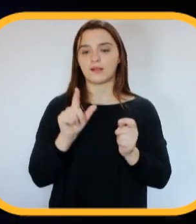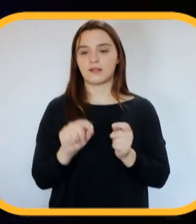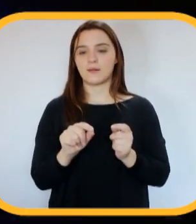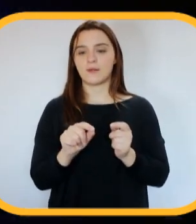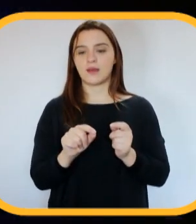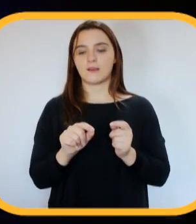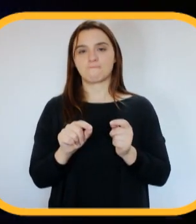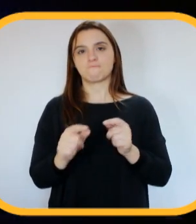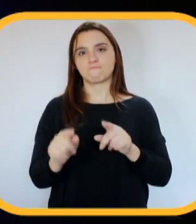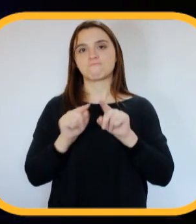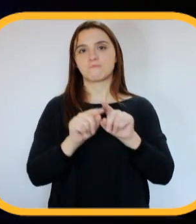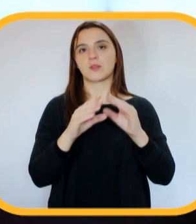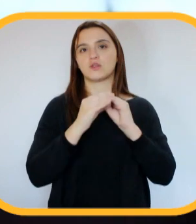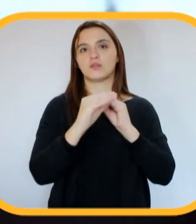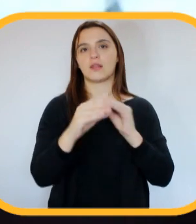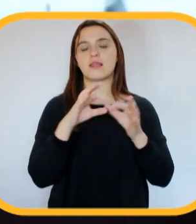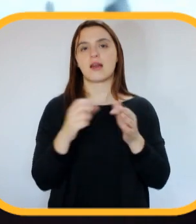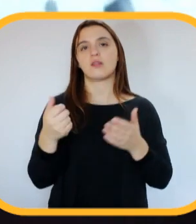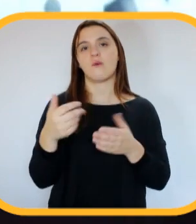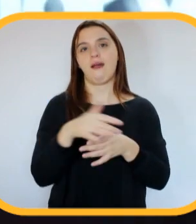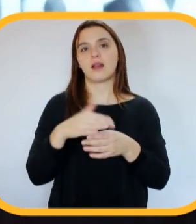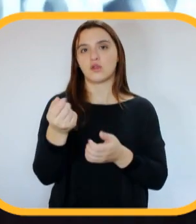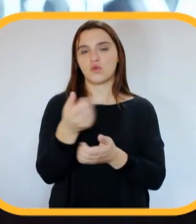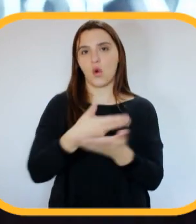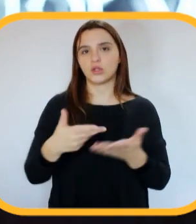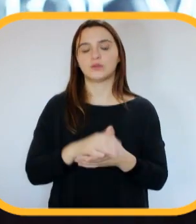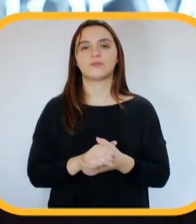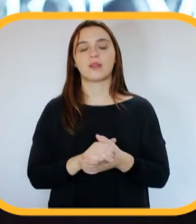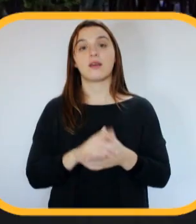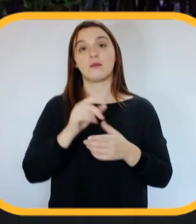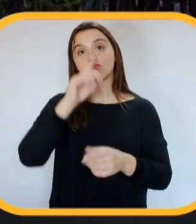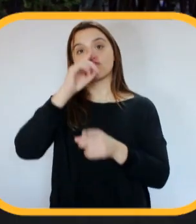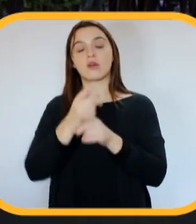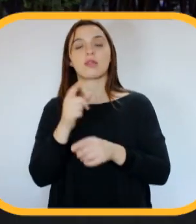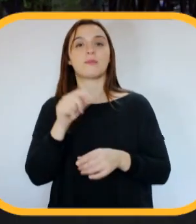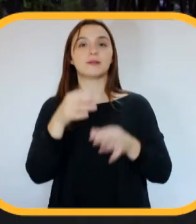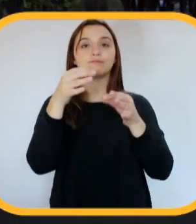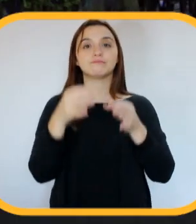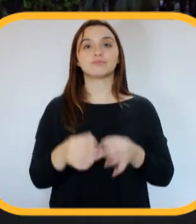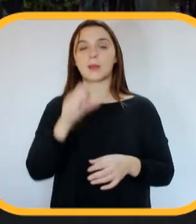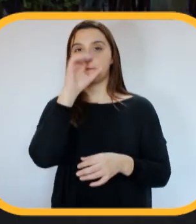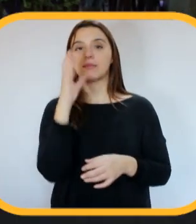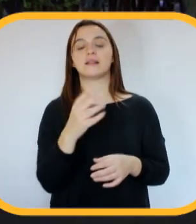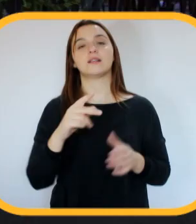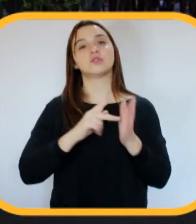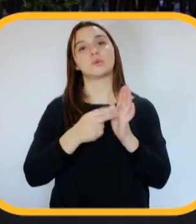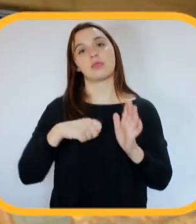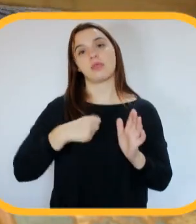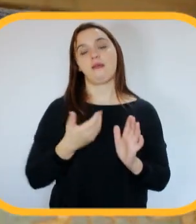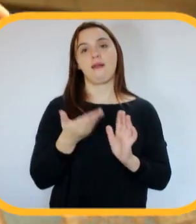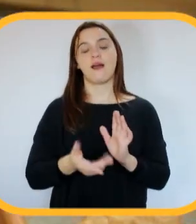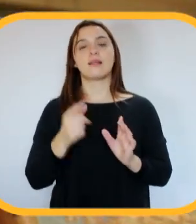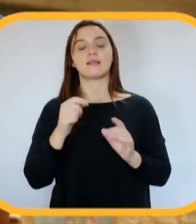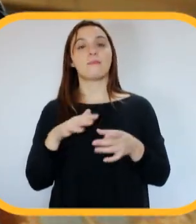is catching up with sustainability in terms of the business sector. Paralelamente às garantias ambientais que a green tech assegura, a